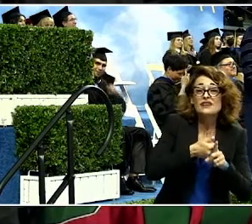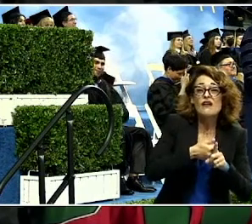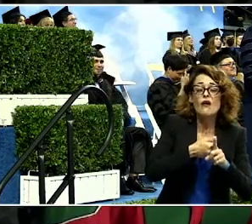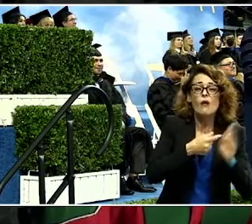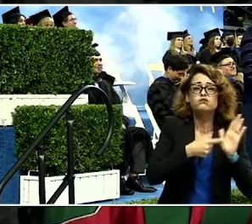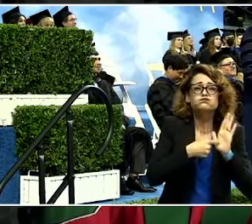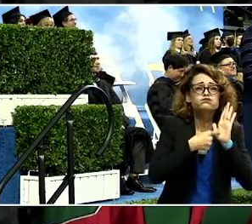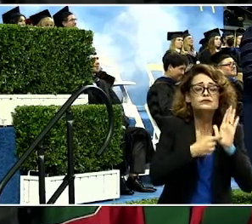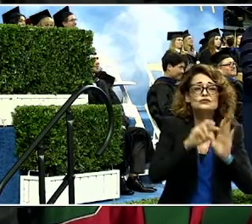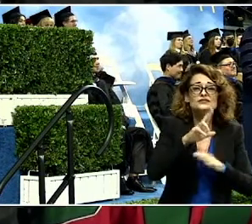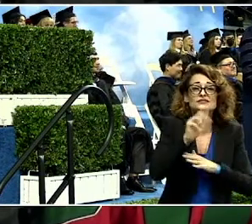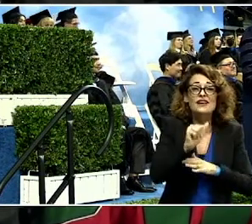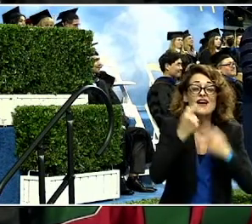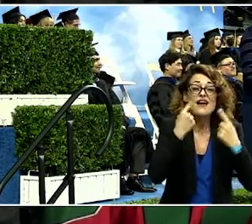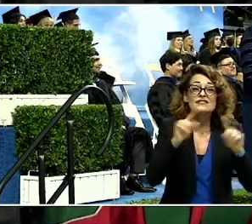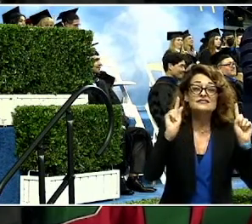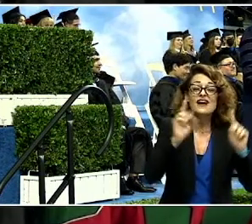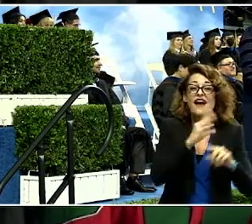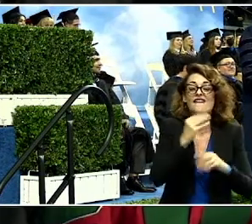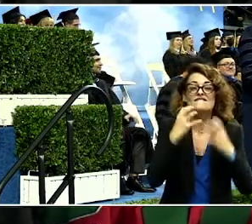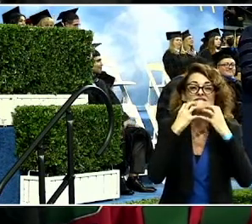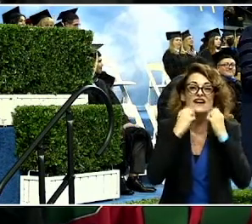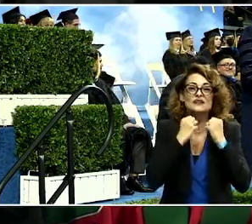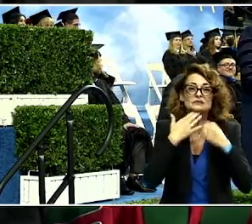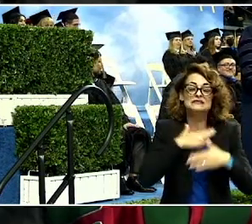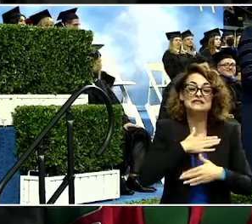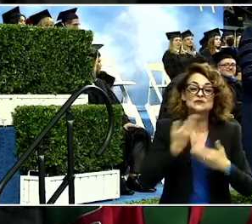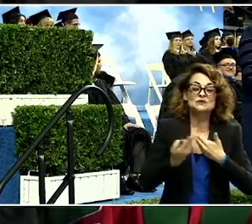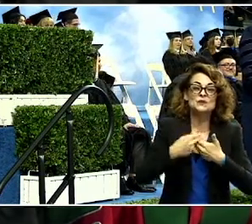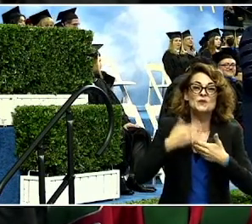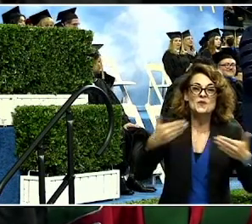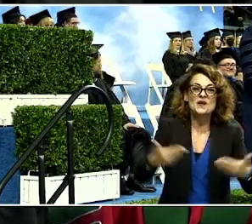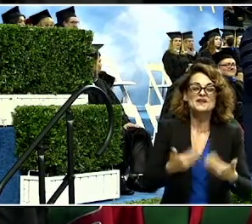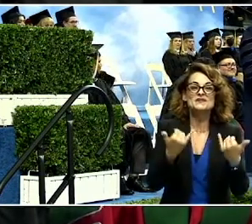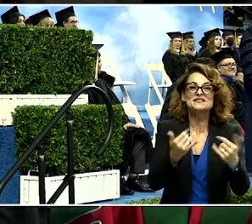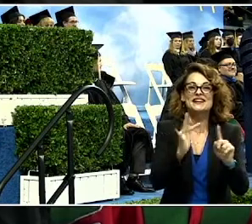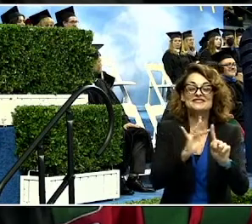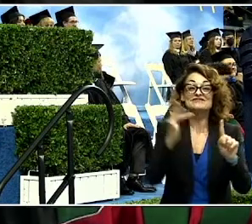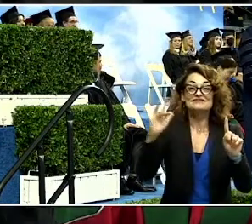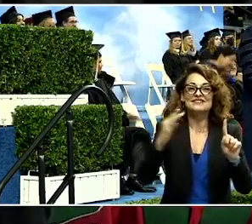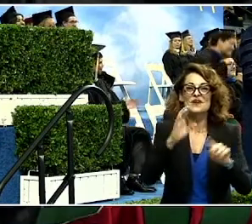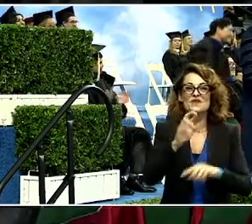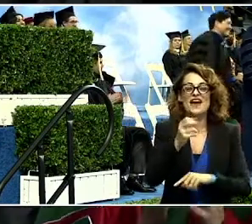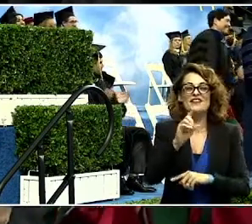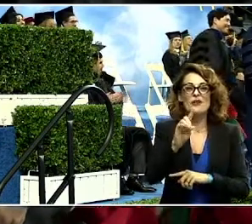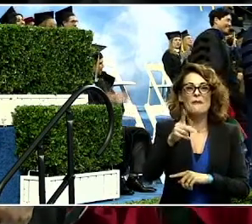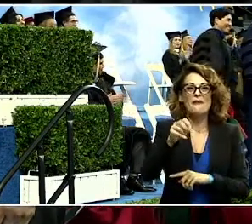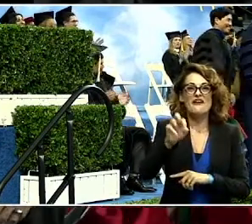and UCLA's values. Please join me in welcoming today distinguished speaker Randall Park.